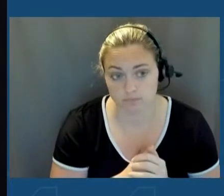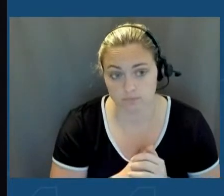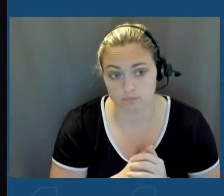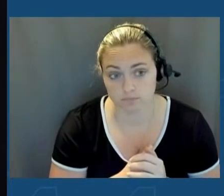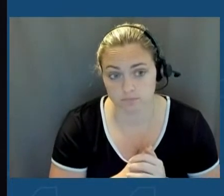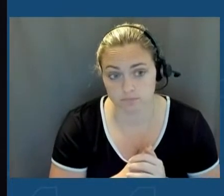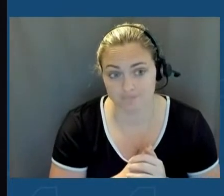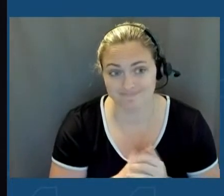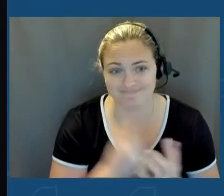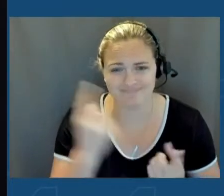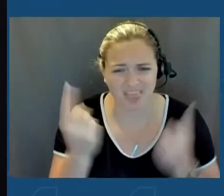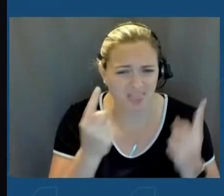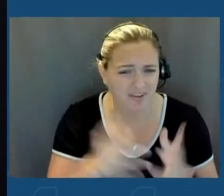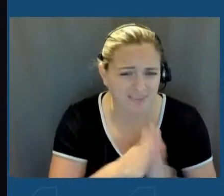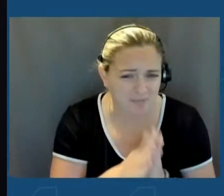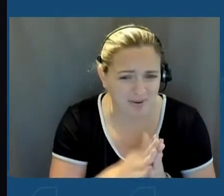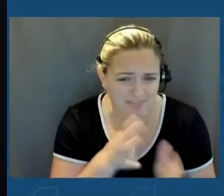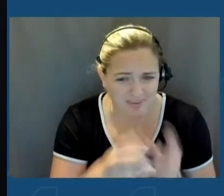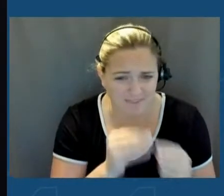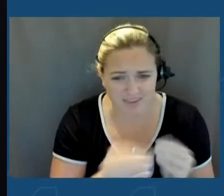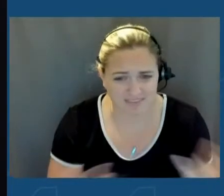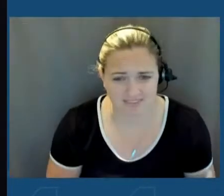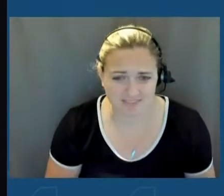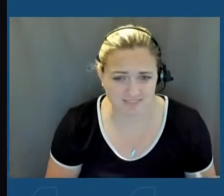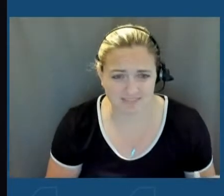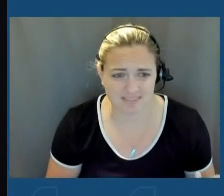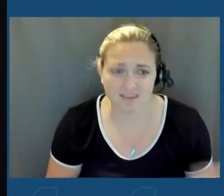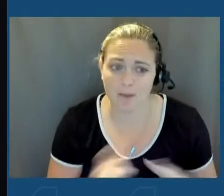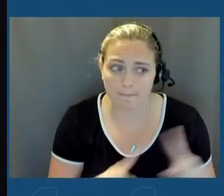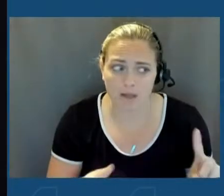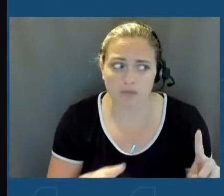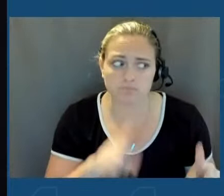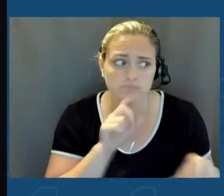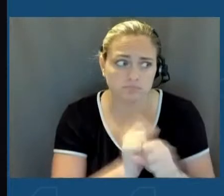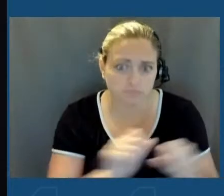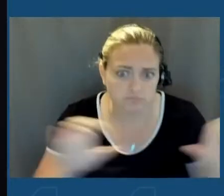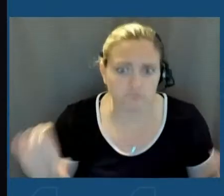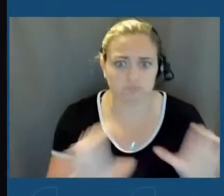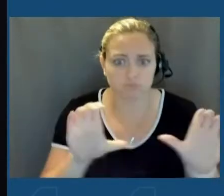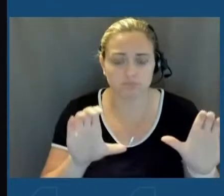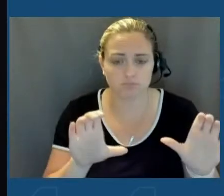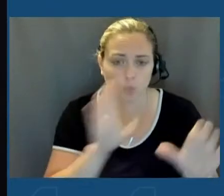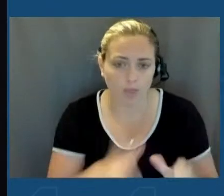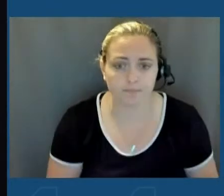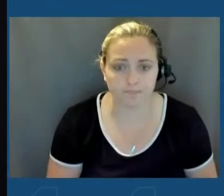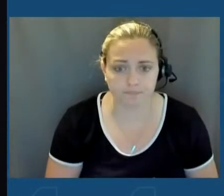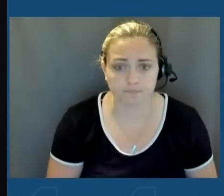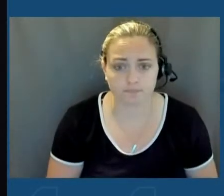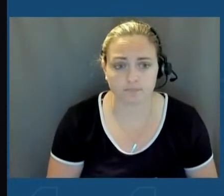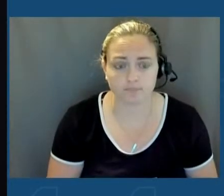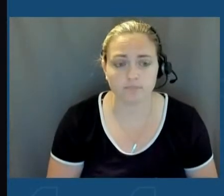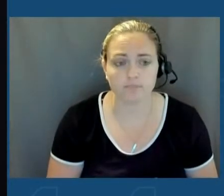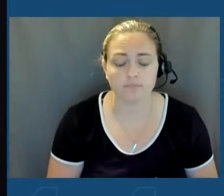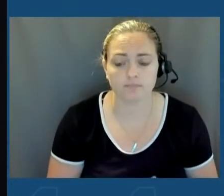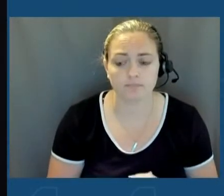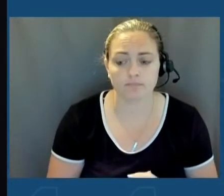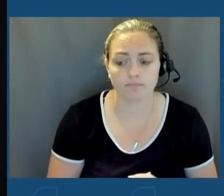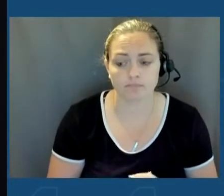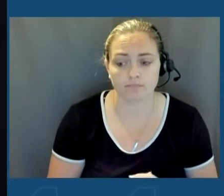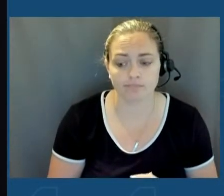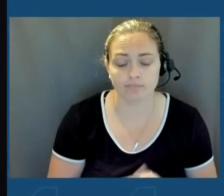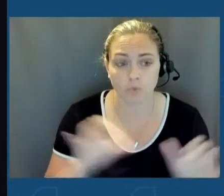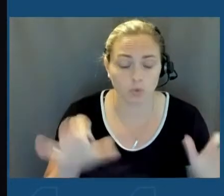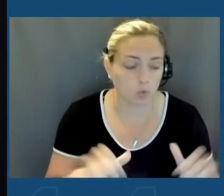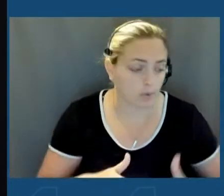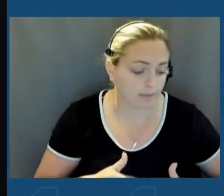Thoughts and prayers won't fix this, but taking strong action will. And we'll do that in the name of the lives that